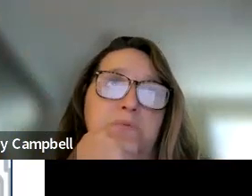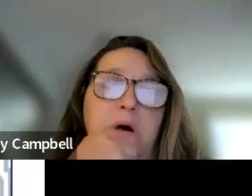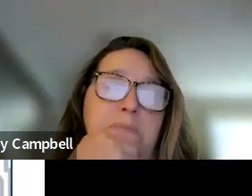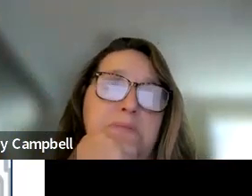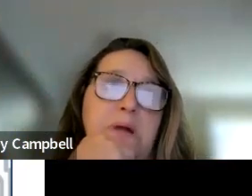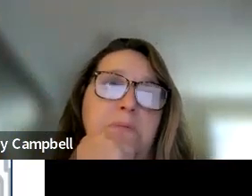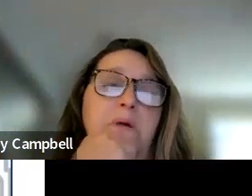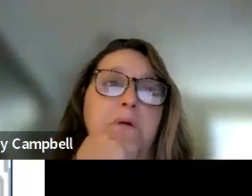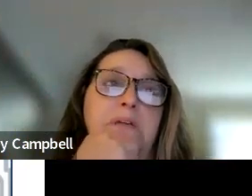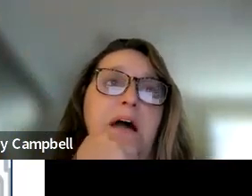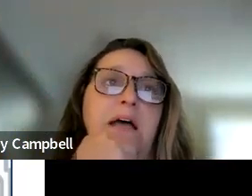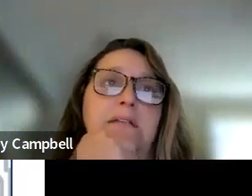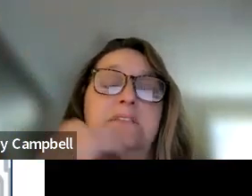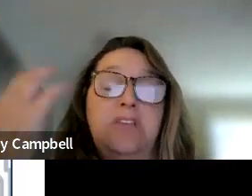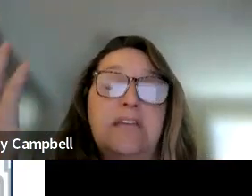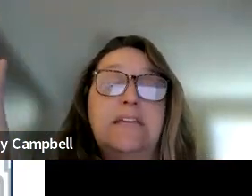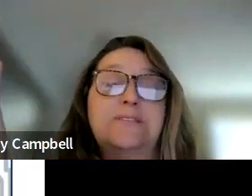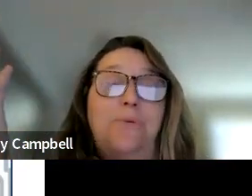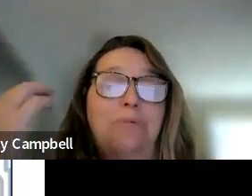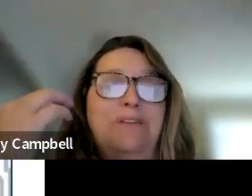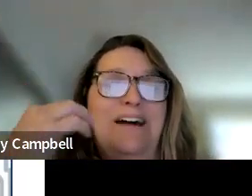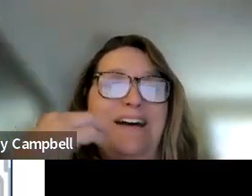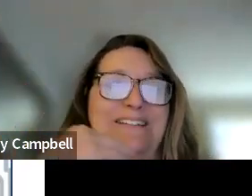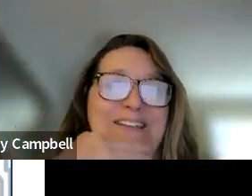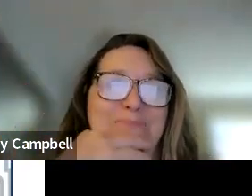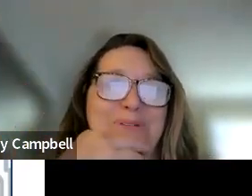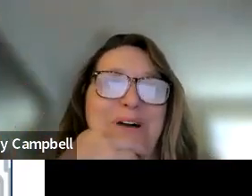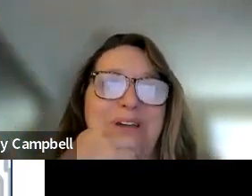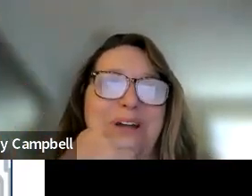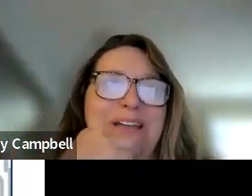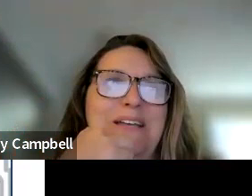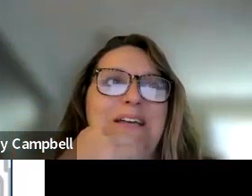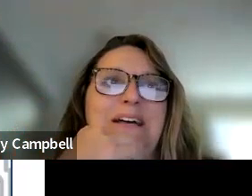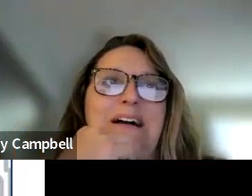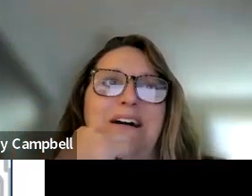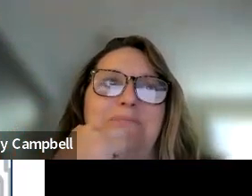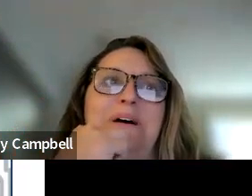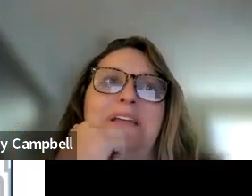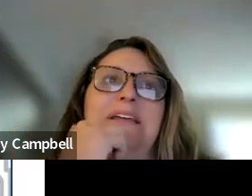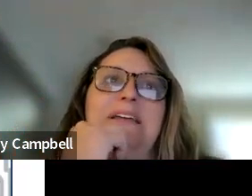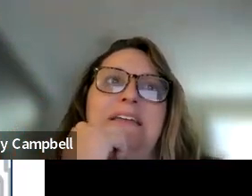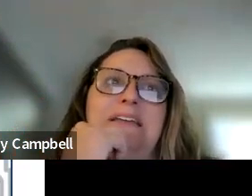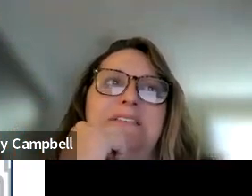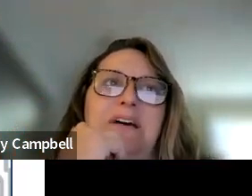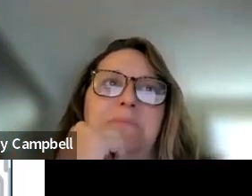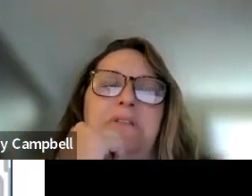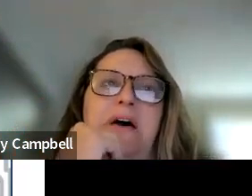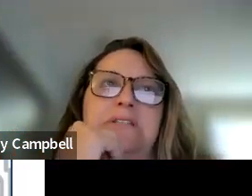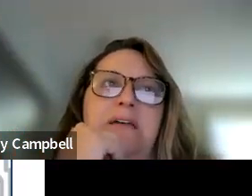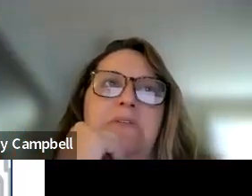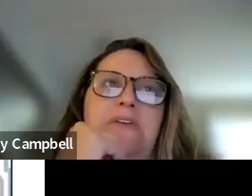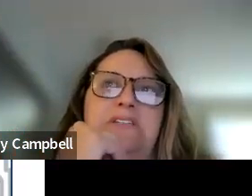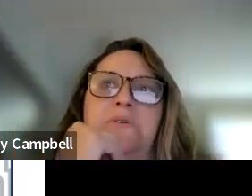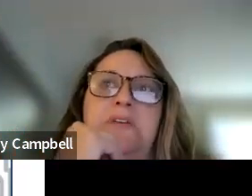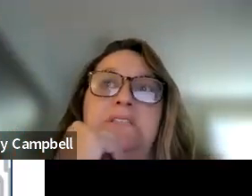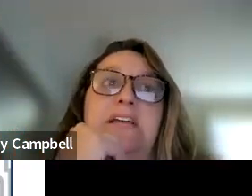built on a swamp. It's probably horribly hot. It is horribly hot and terrible out there. But it is a lot